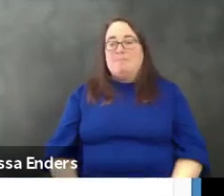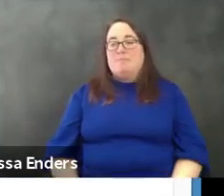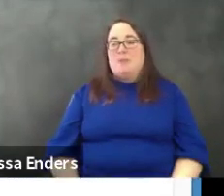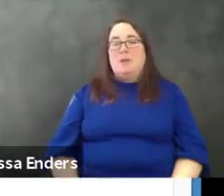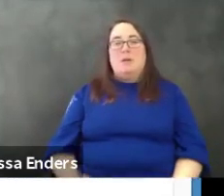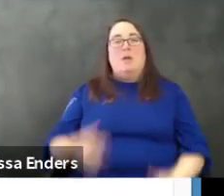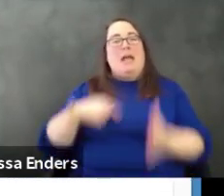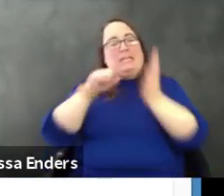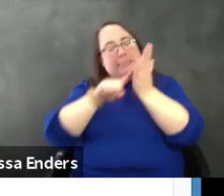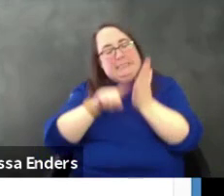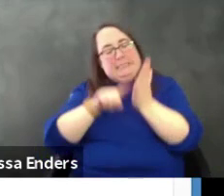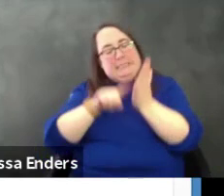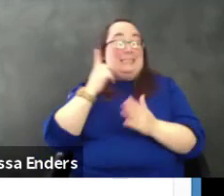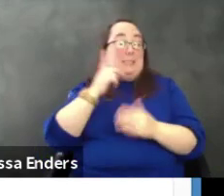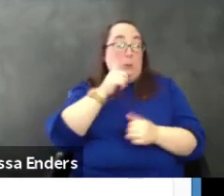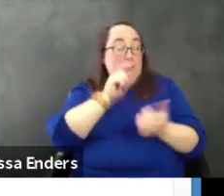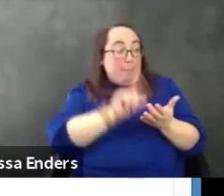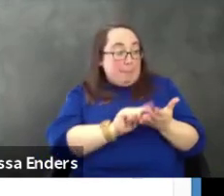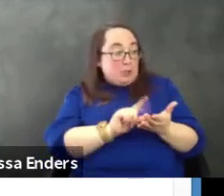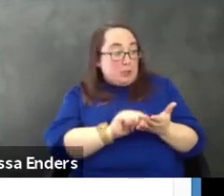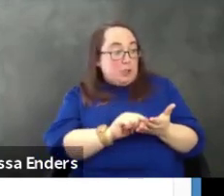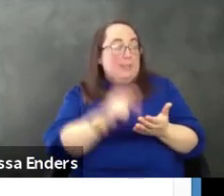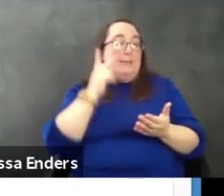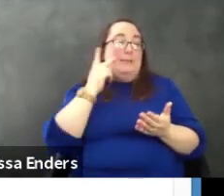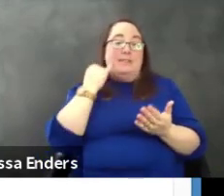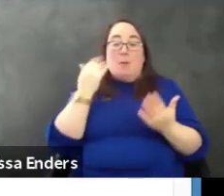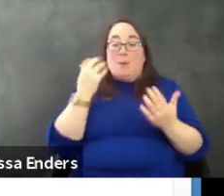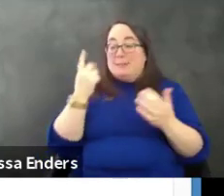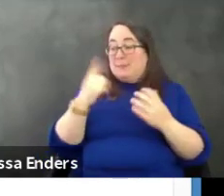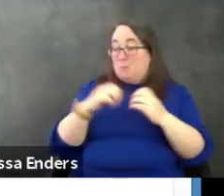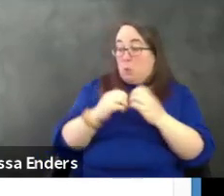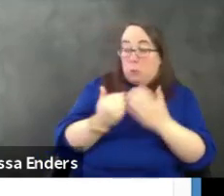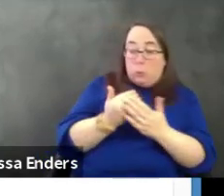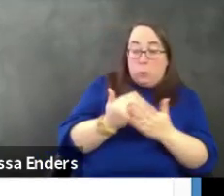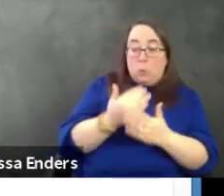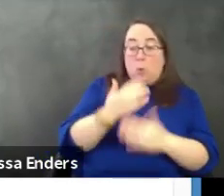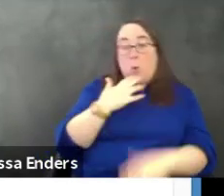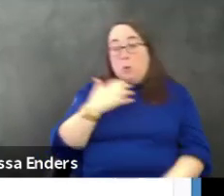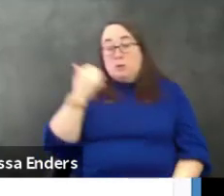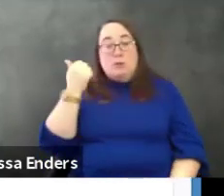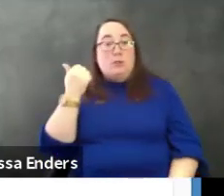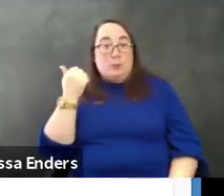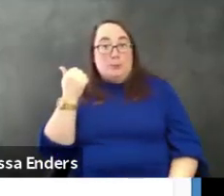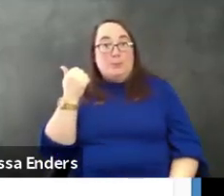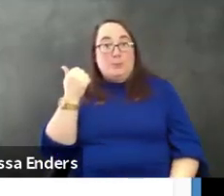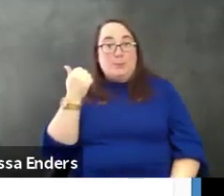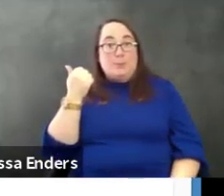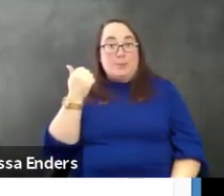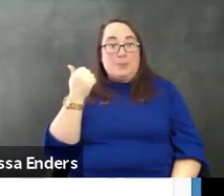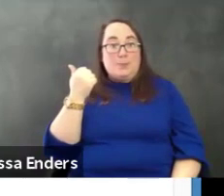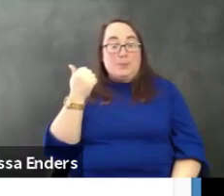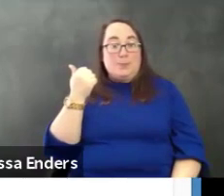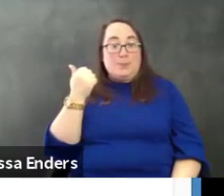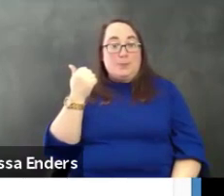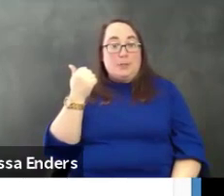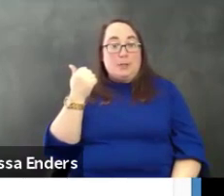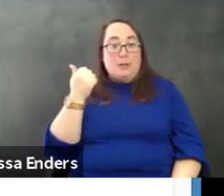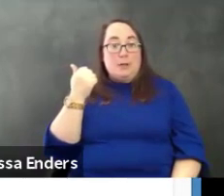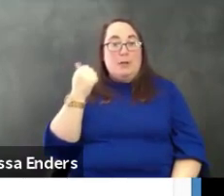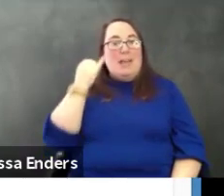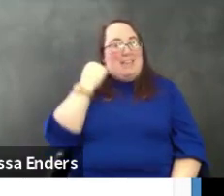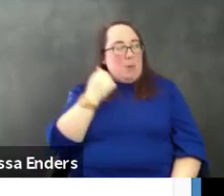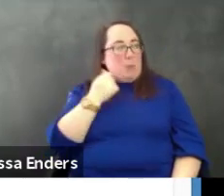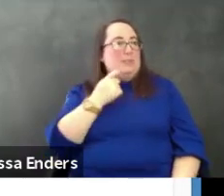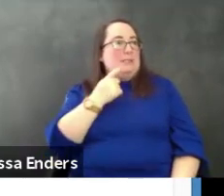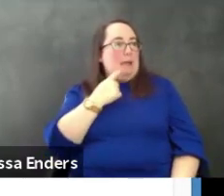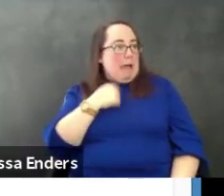I can see who the publisher is, I can see if I want something that's newer or older, who the publisher, if I want to be like, oh, I saw